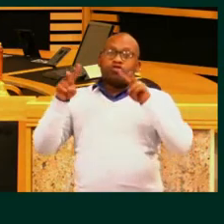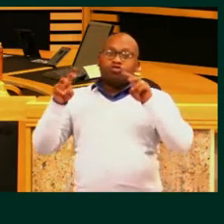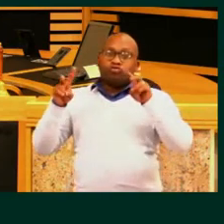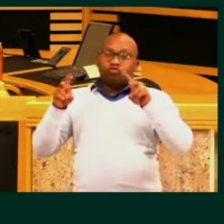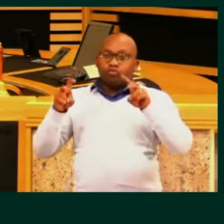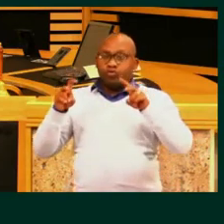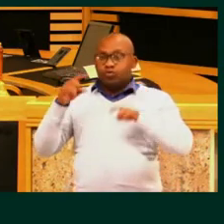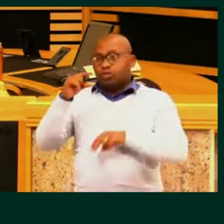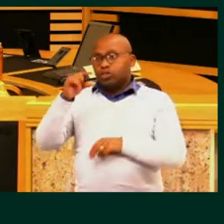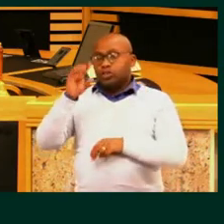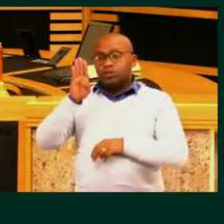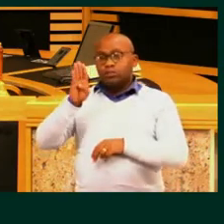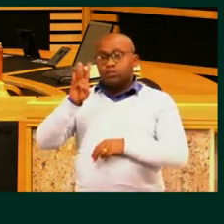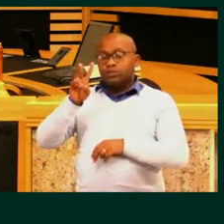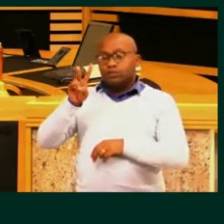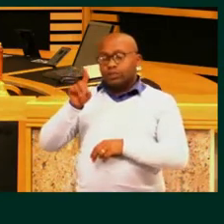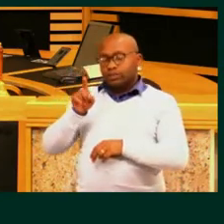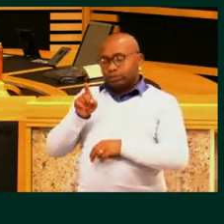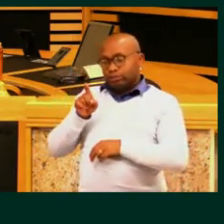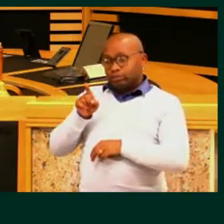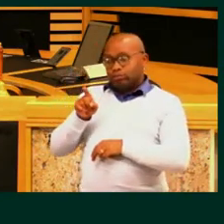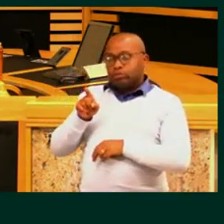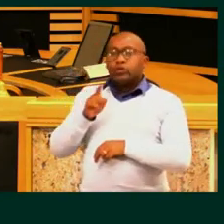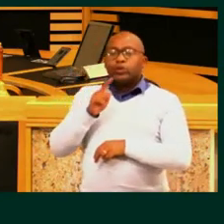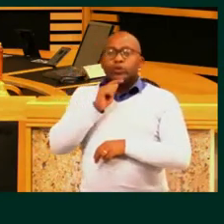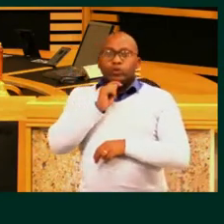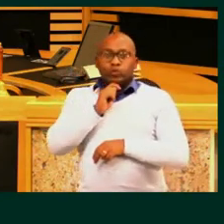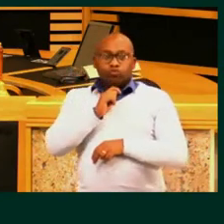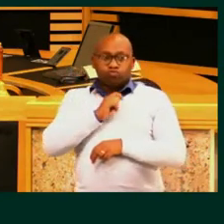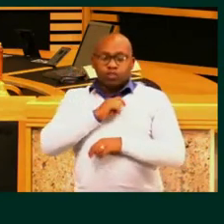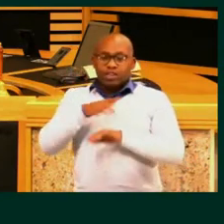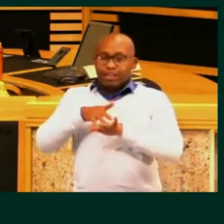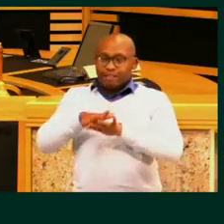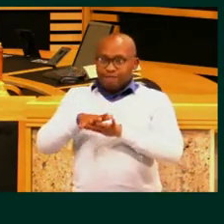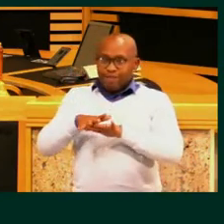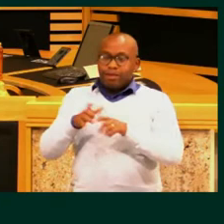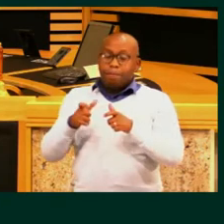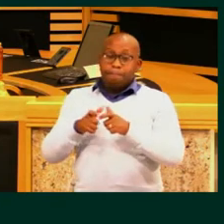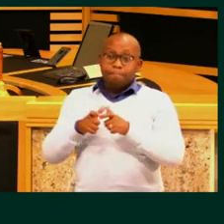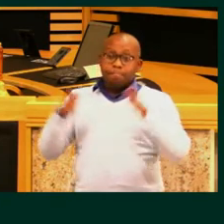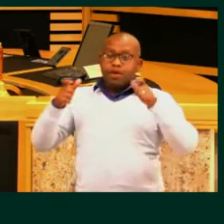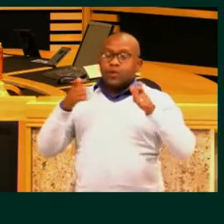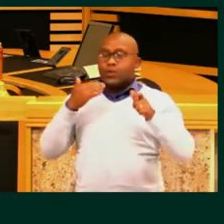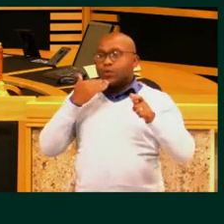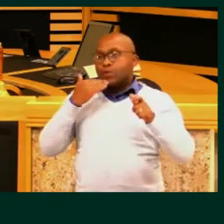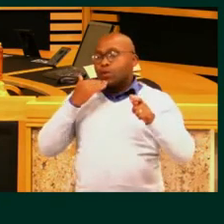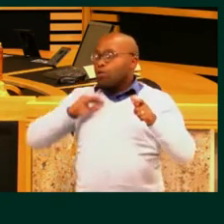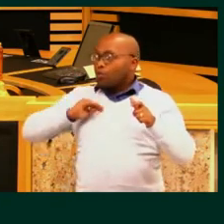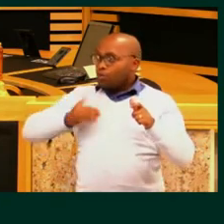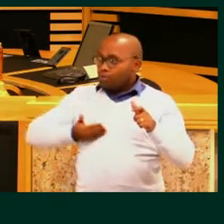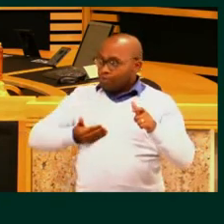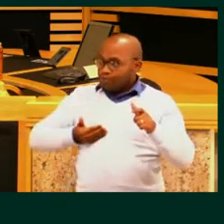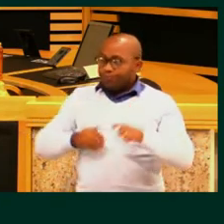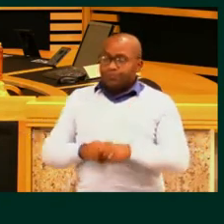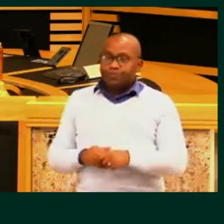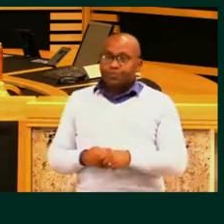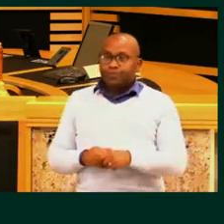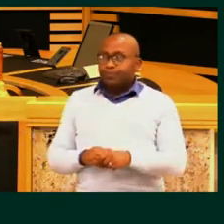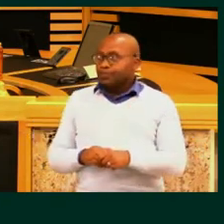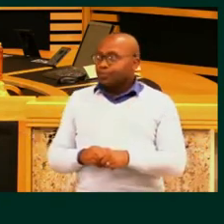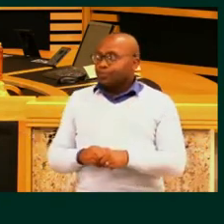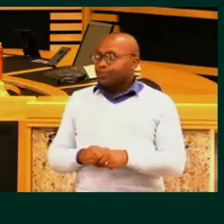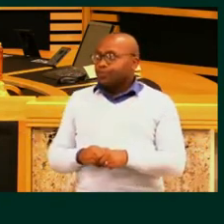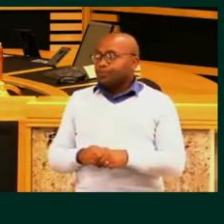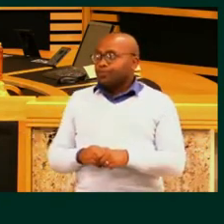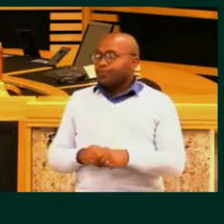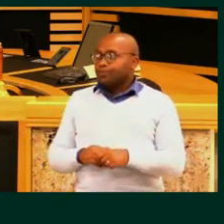mainly affects our women we amplify the need to address the alarming spike in gender based violence targeting them well in our